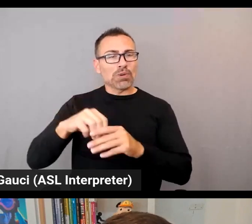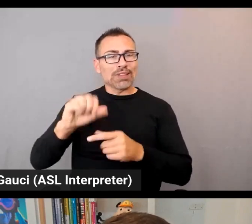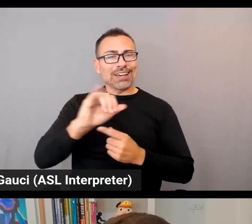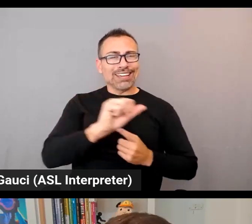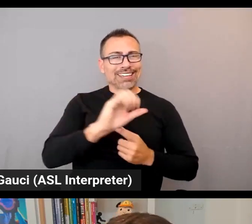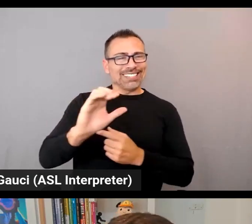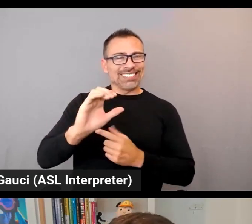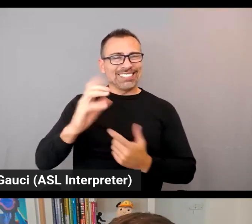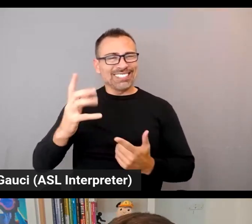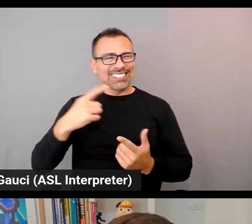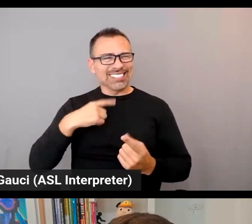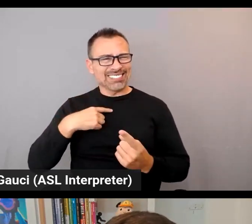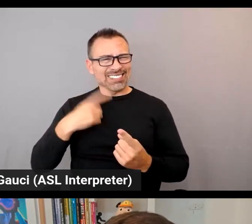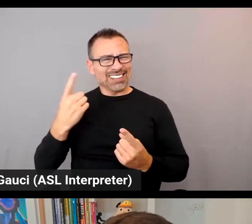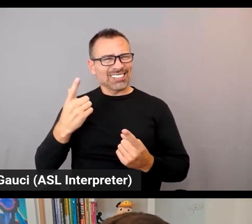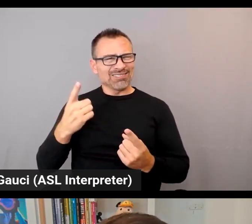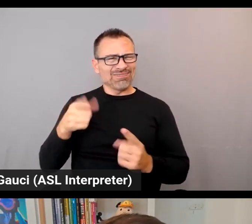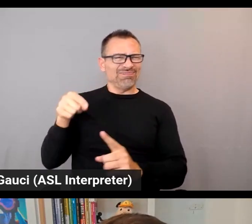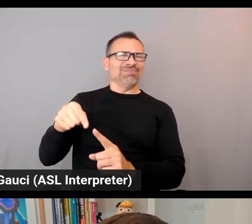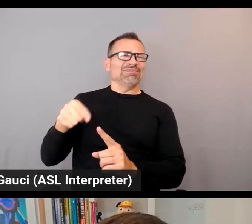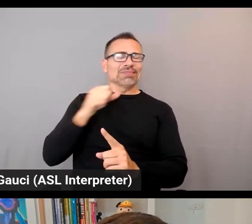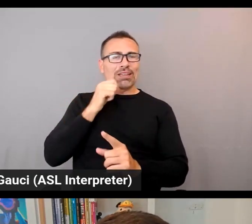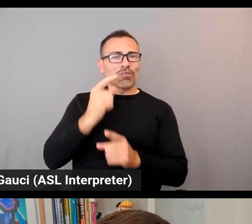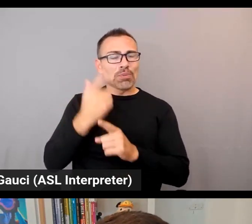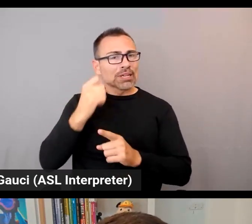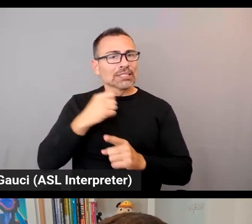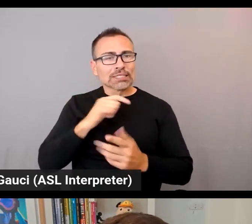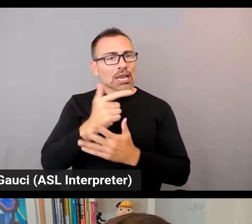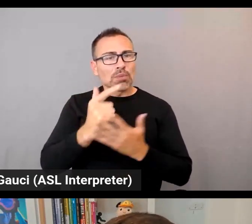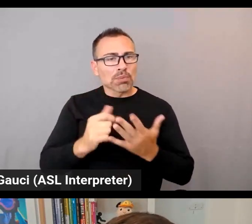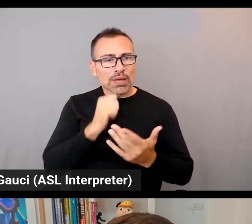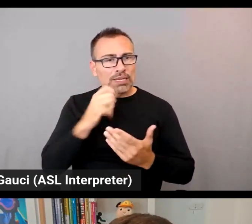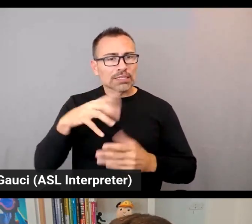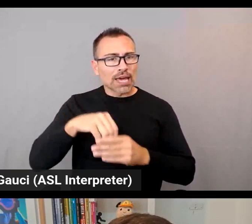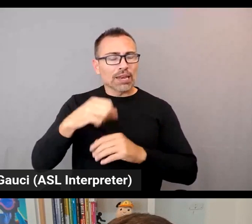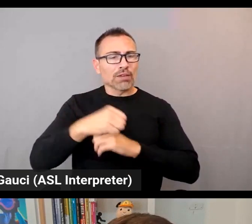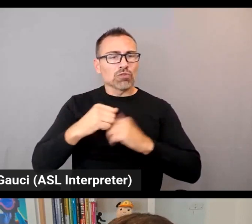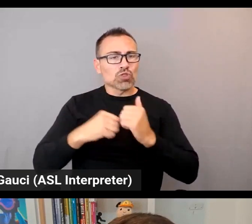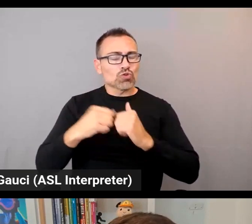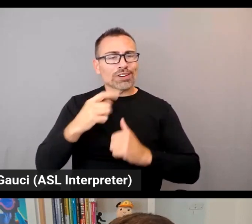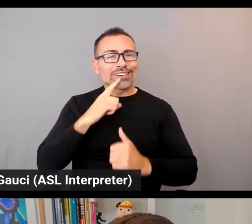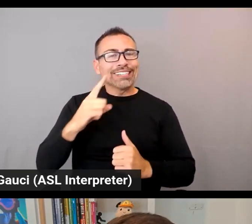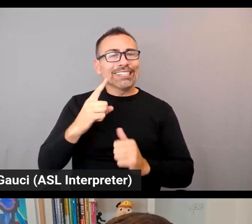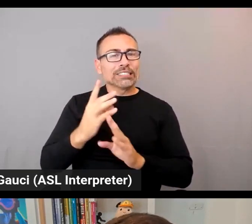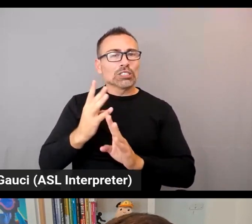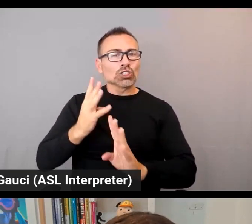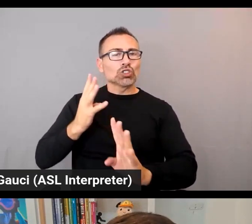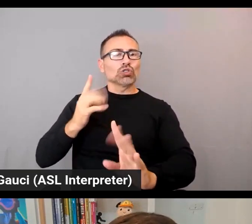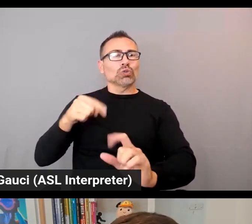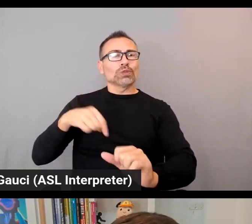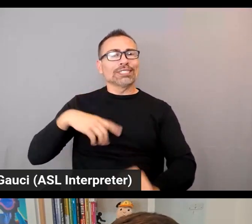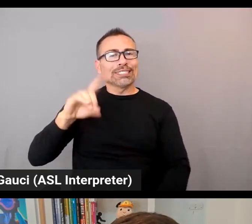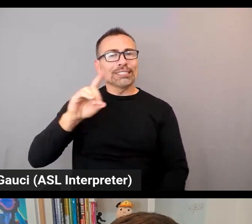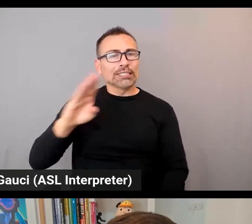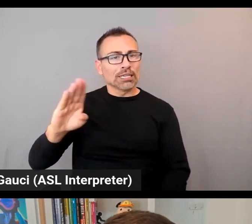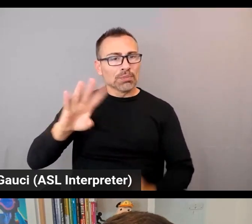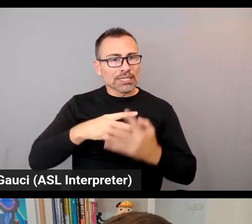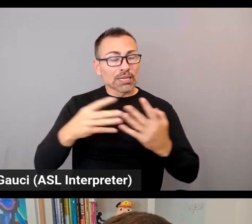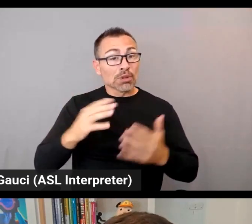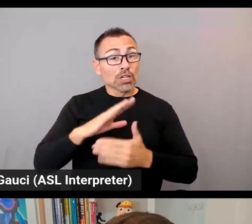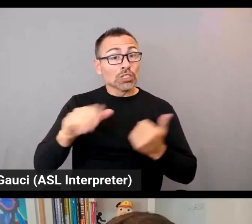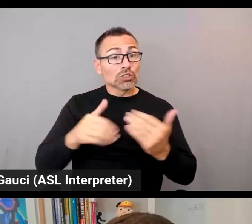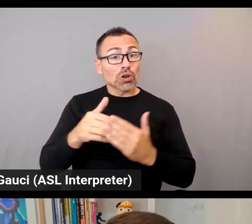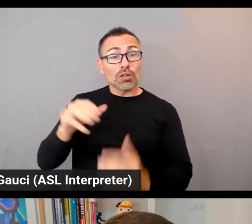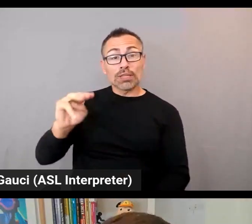it's not a cluster, it's a queue, it's a database table, it's all these sort of micro resources that power